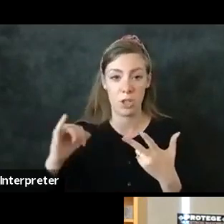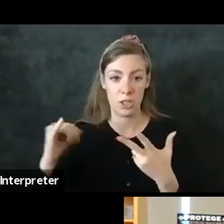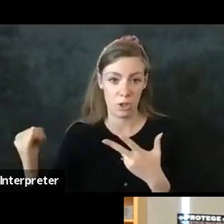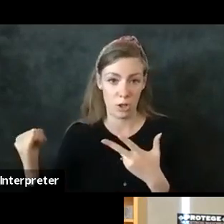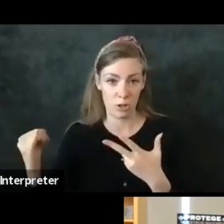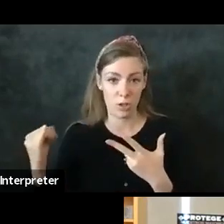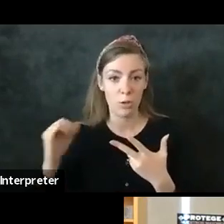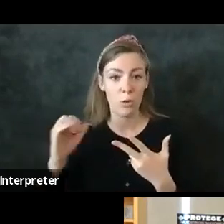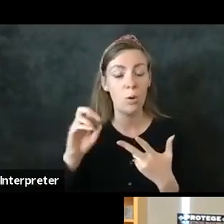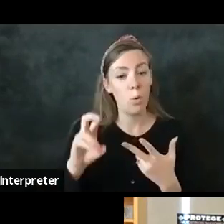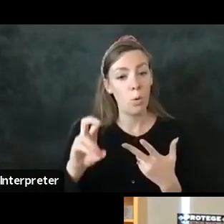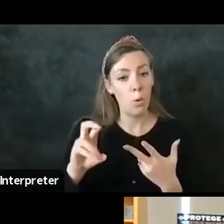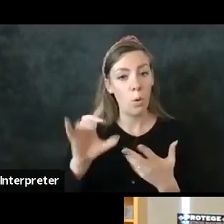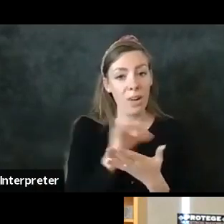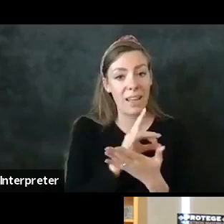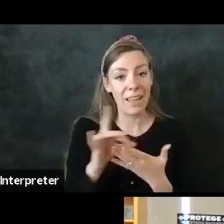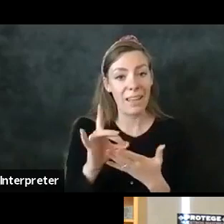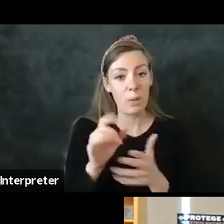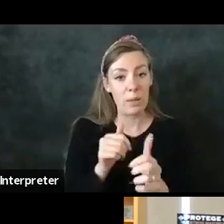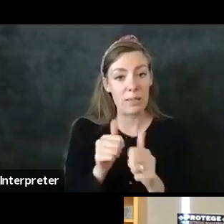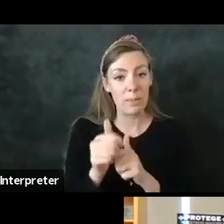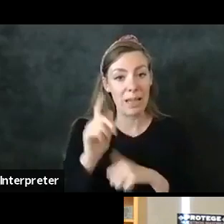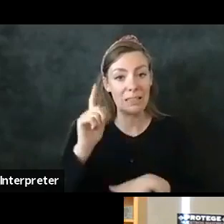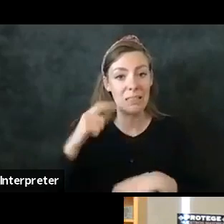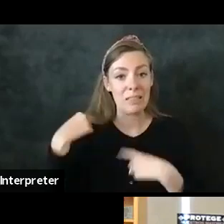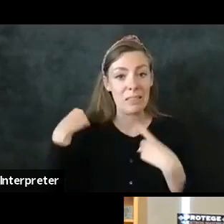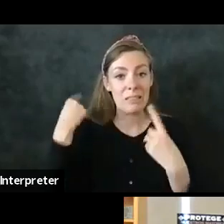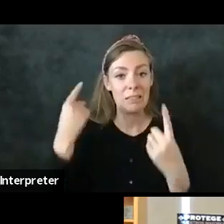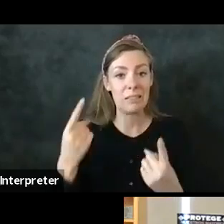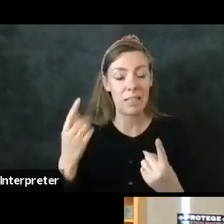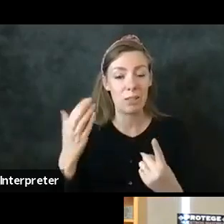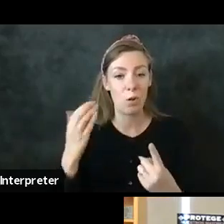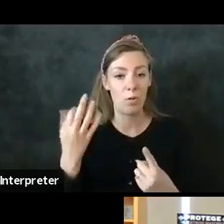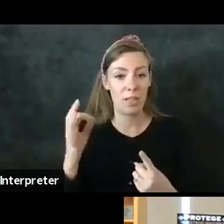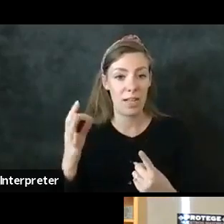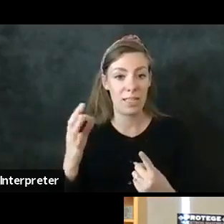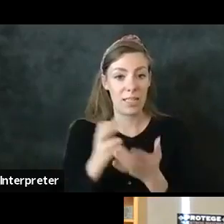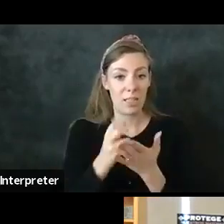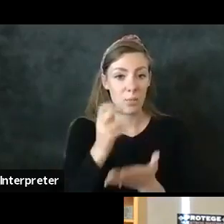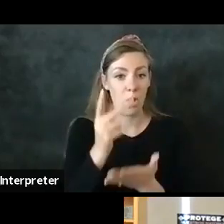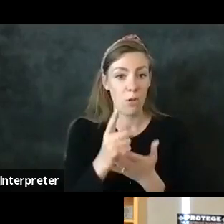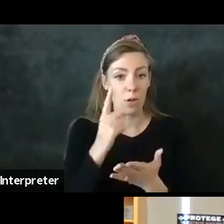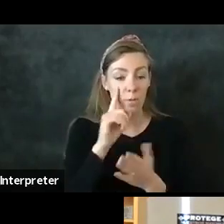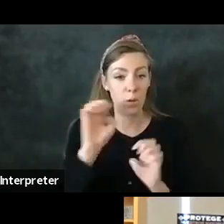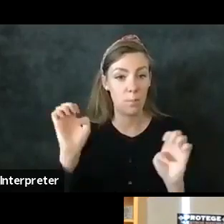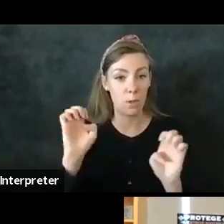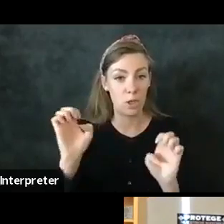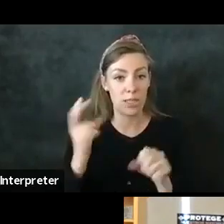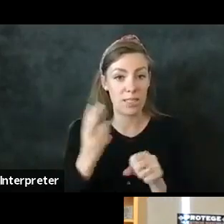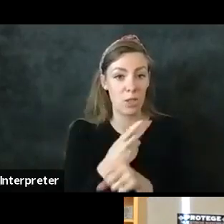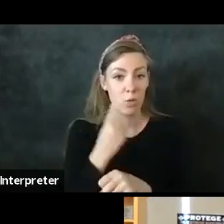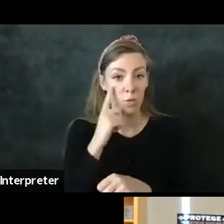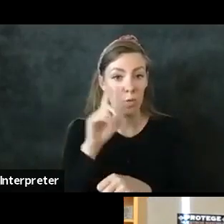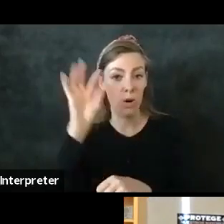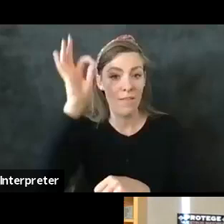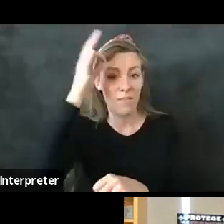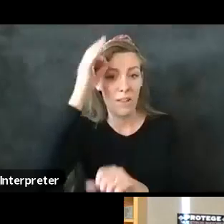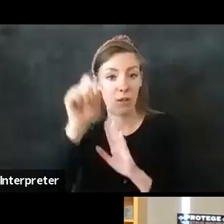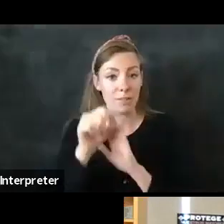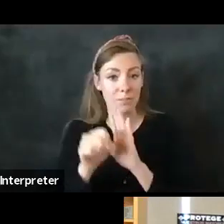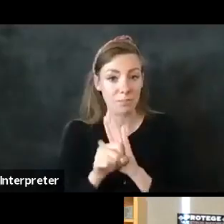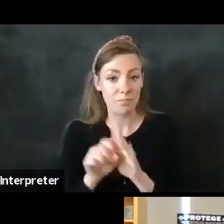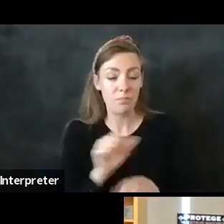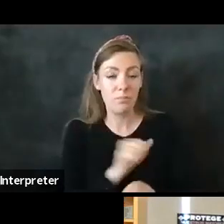need to have passed since the COVID-19 vaccine has been authorized for emergency use by federal and state authorities for the